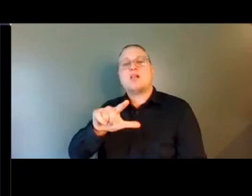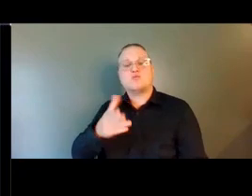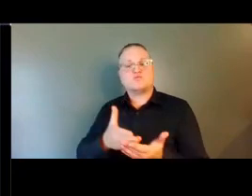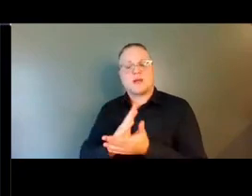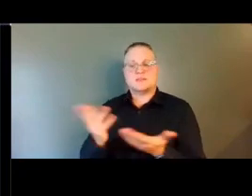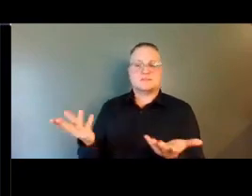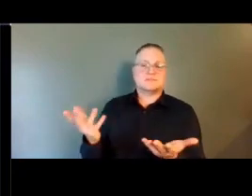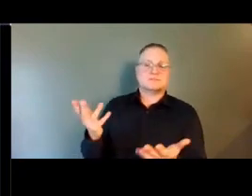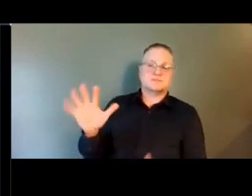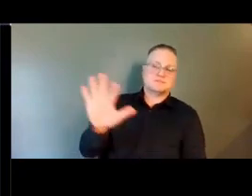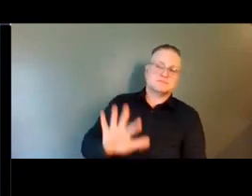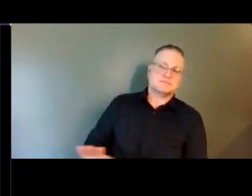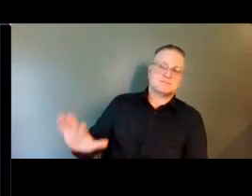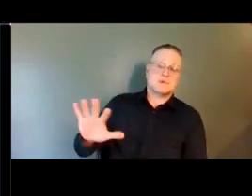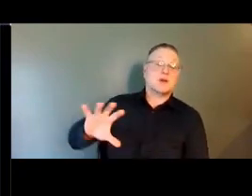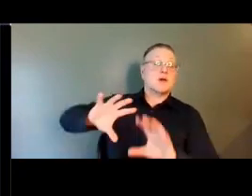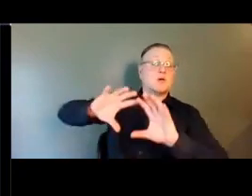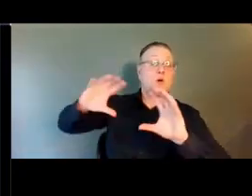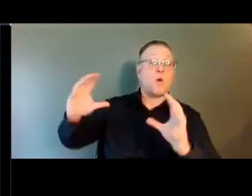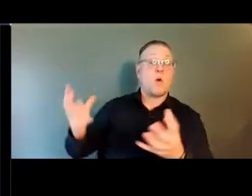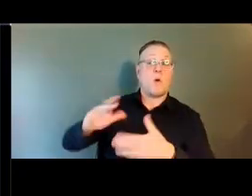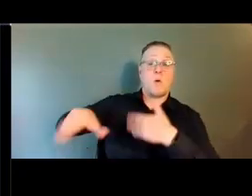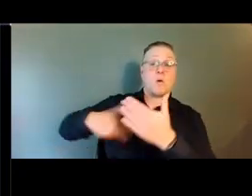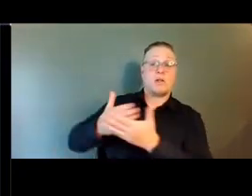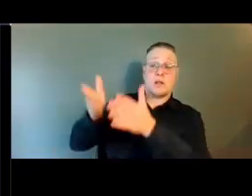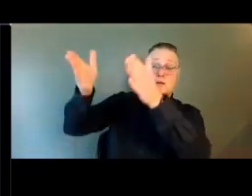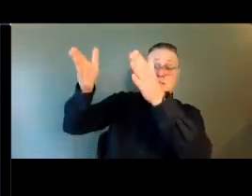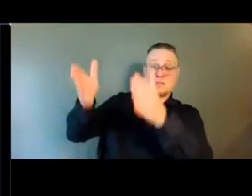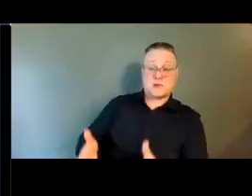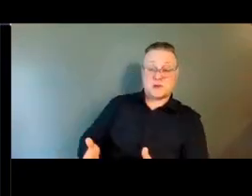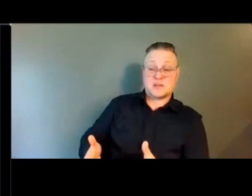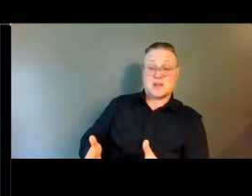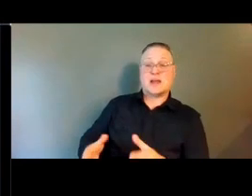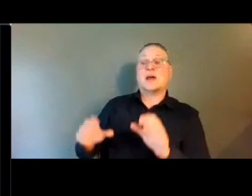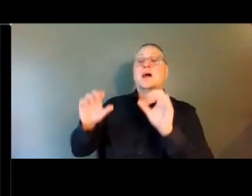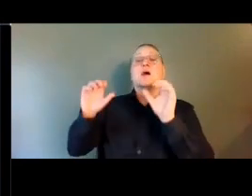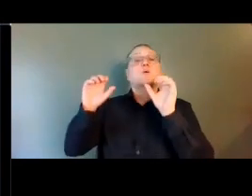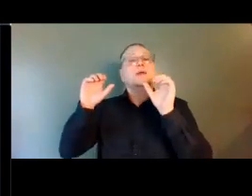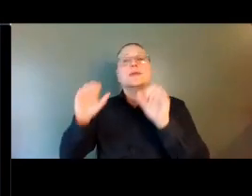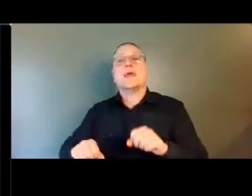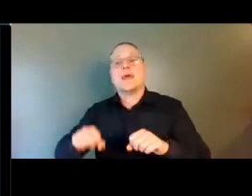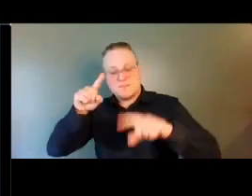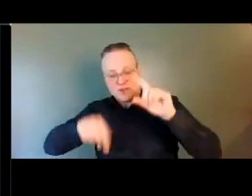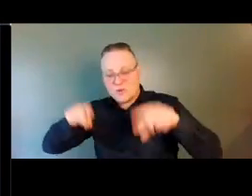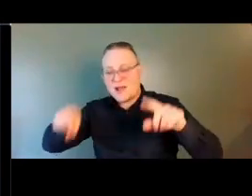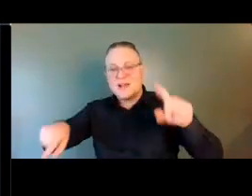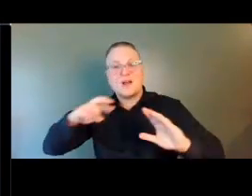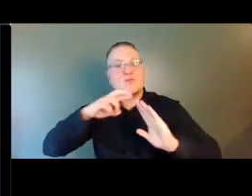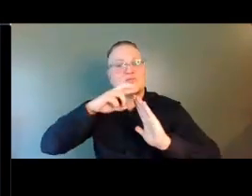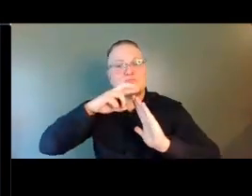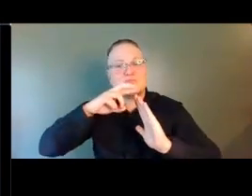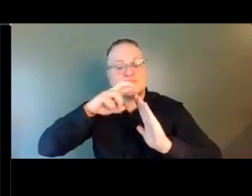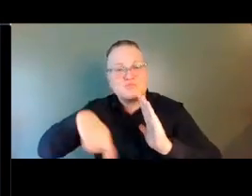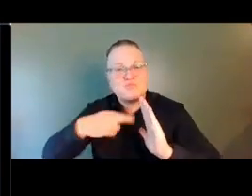at civil rights for a whole person, that means that we get to embody valued social roles in our home, in our